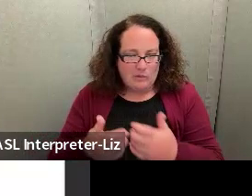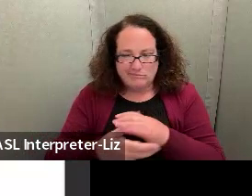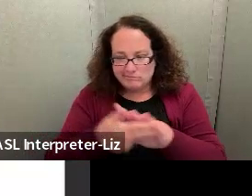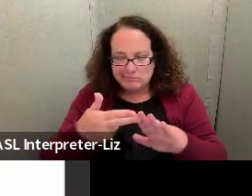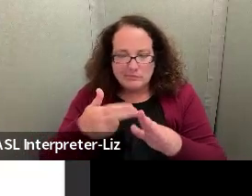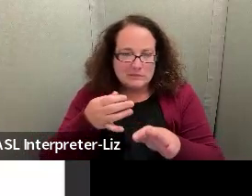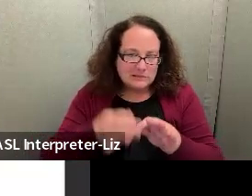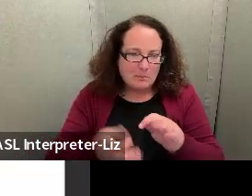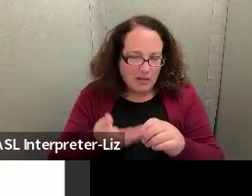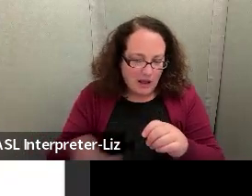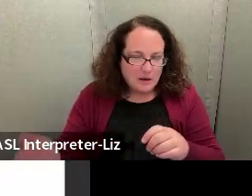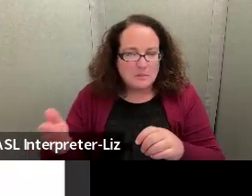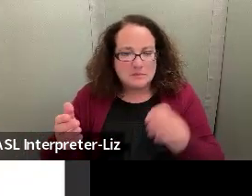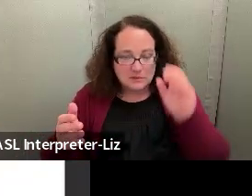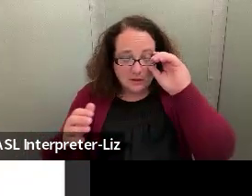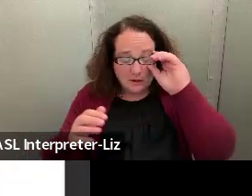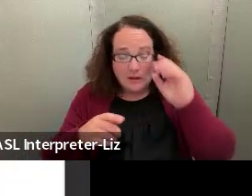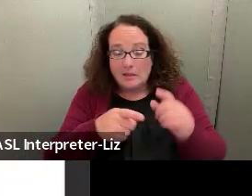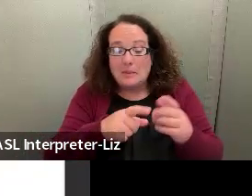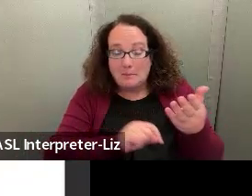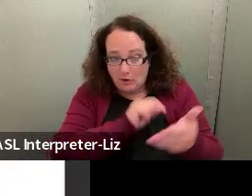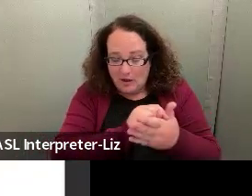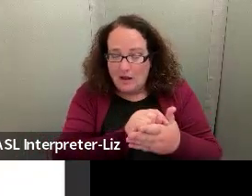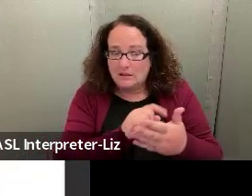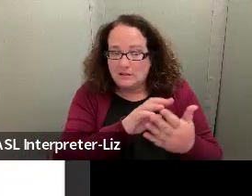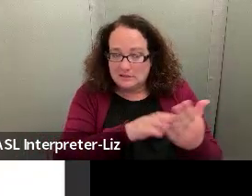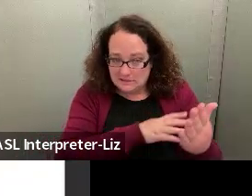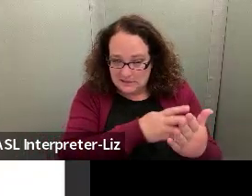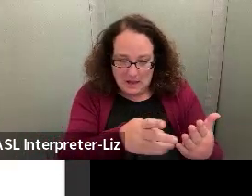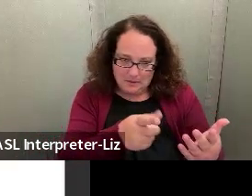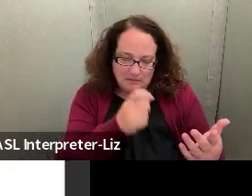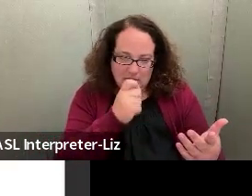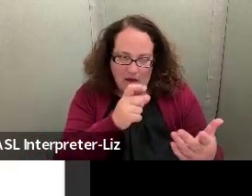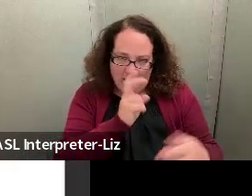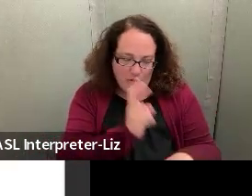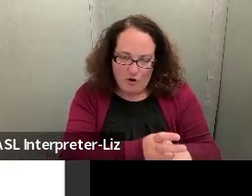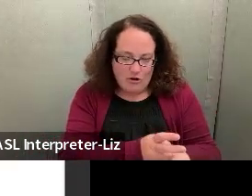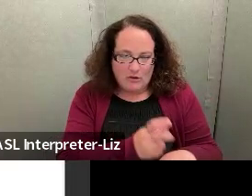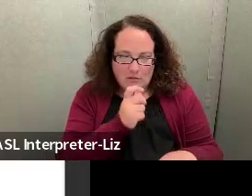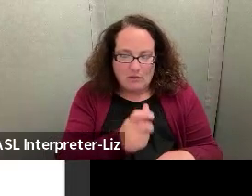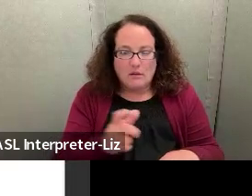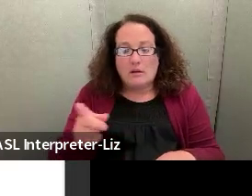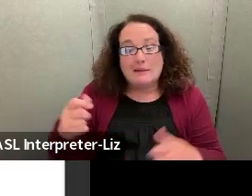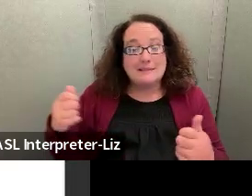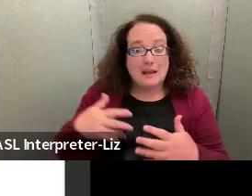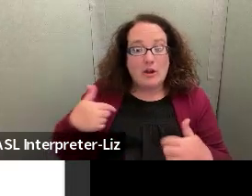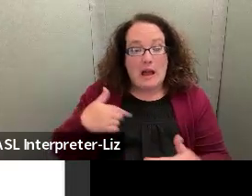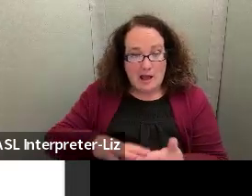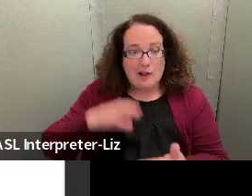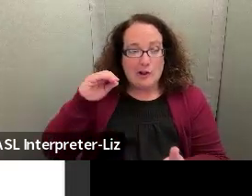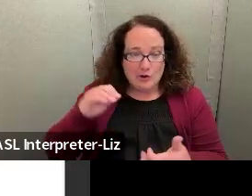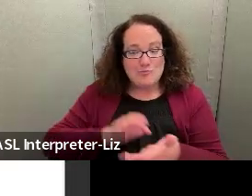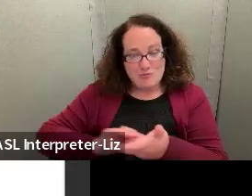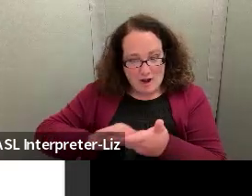and things like that. Like the Braille periodic table is not that hard for me now. What's scary is I learned Braille doing